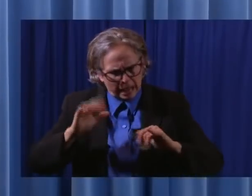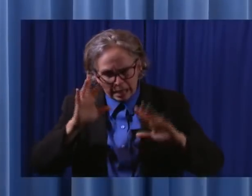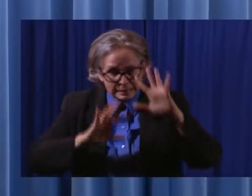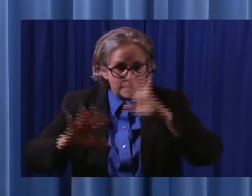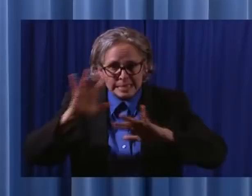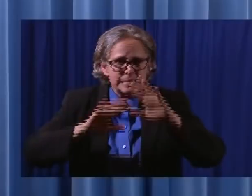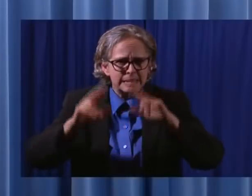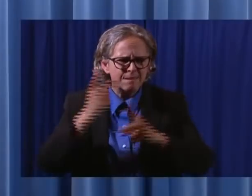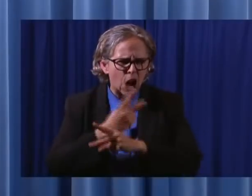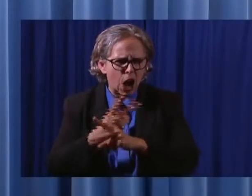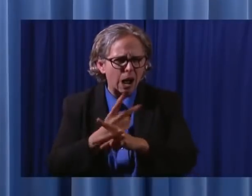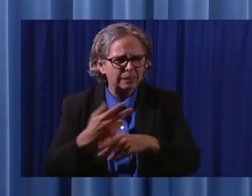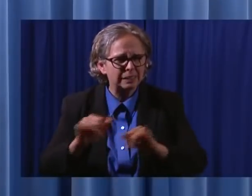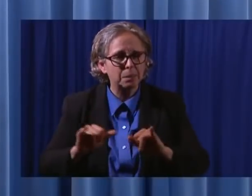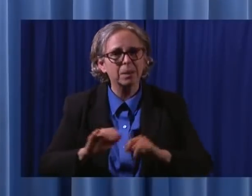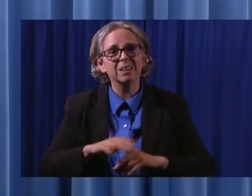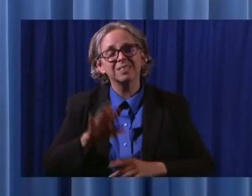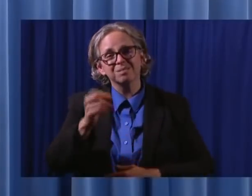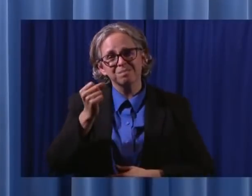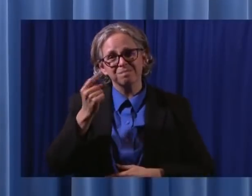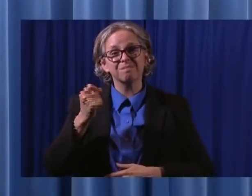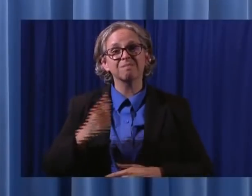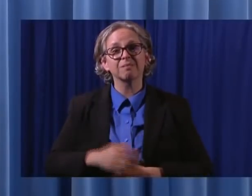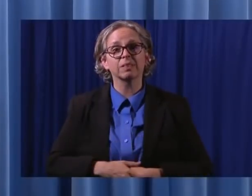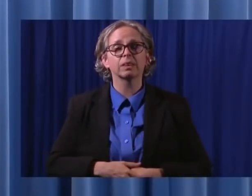So, everything is open for assessment,